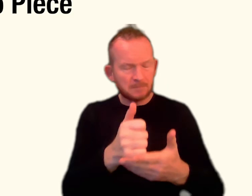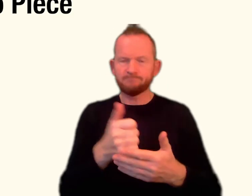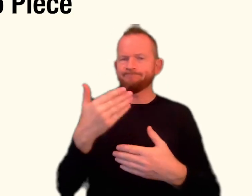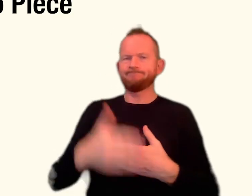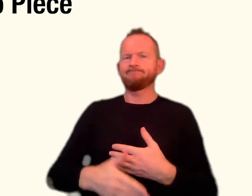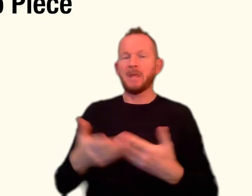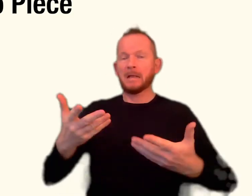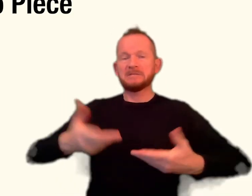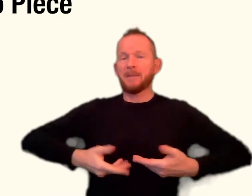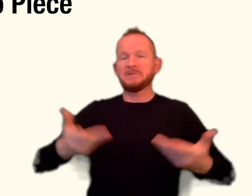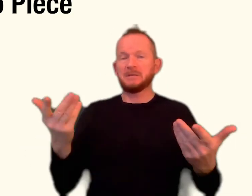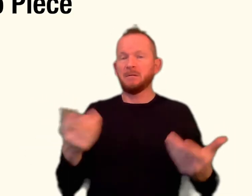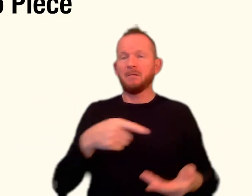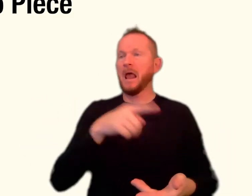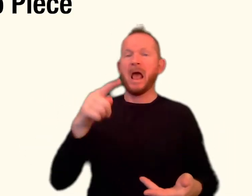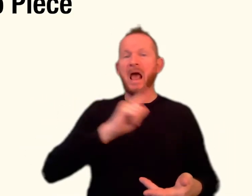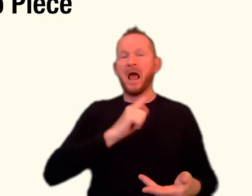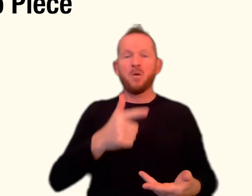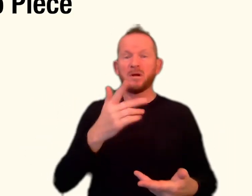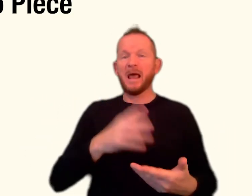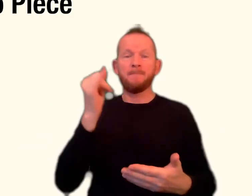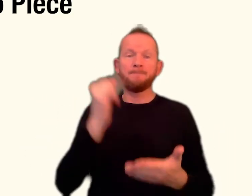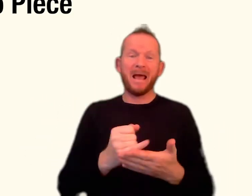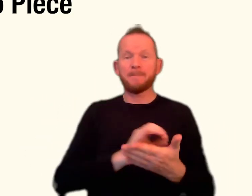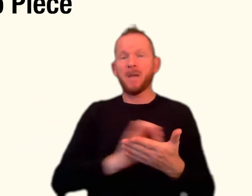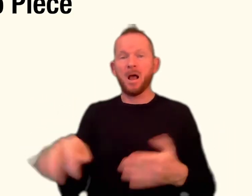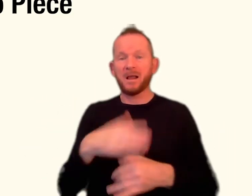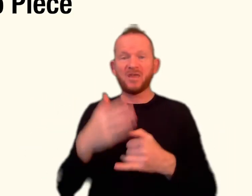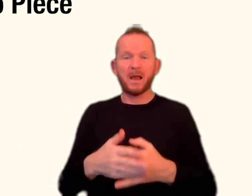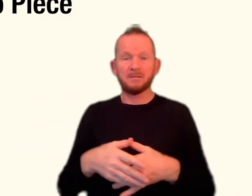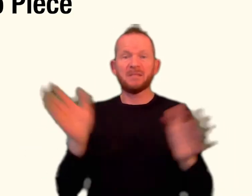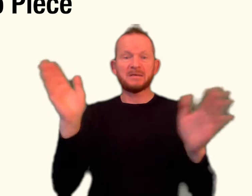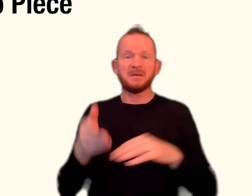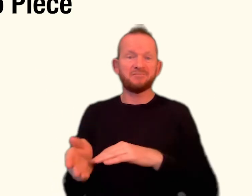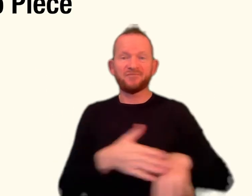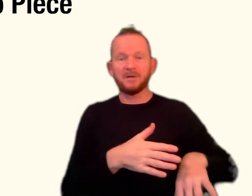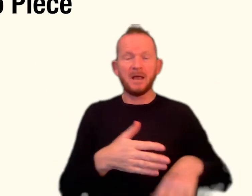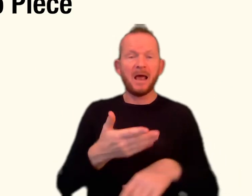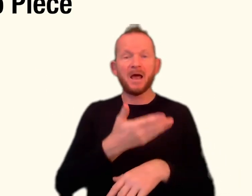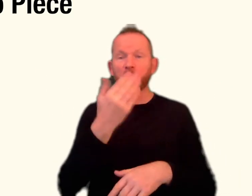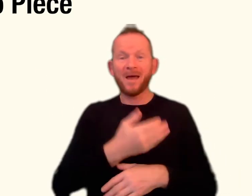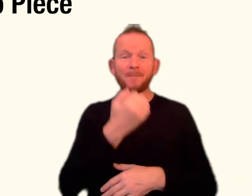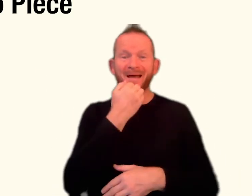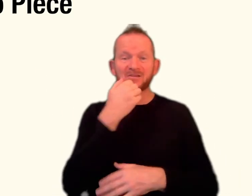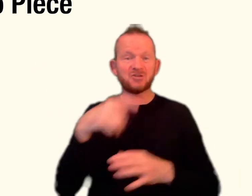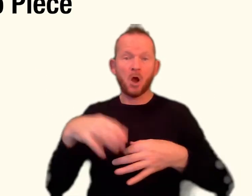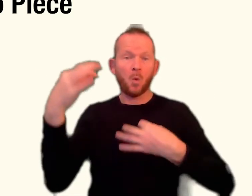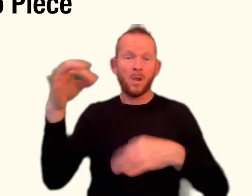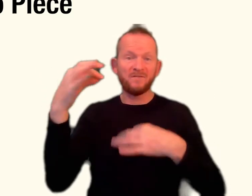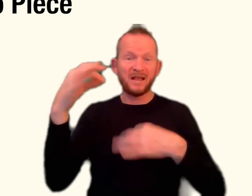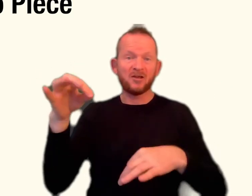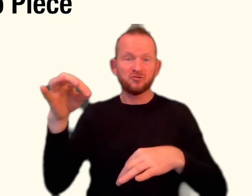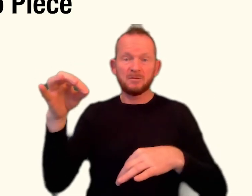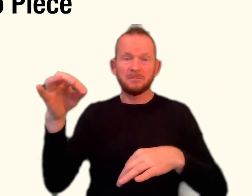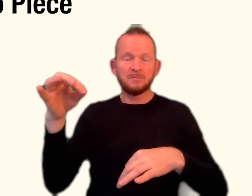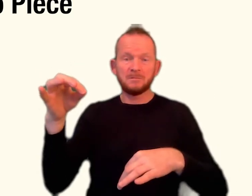was just accepted that I would get a bad mark at the end of it, that I don't have a maths qualification to my